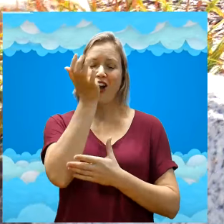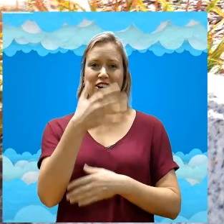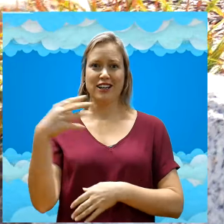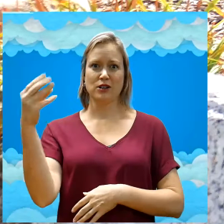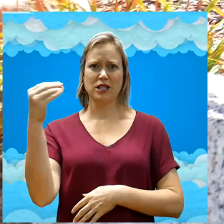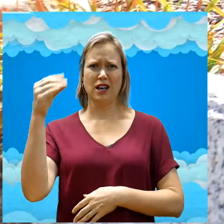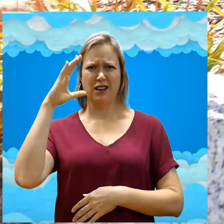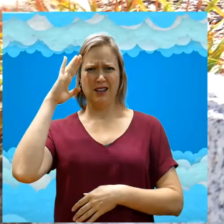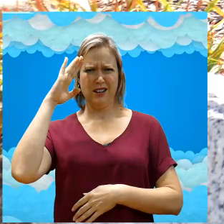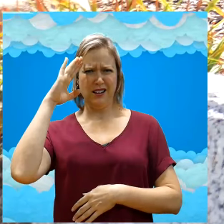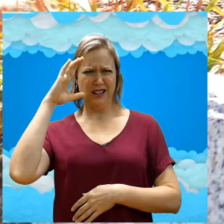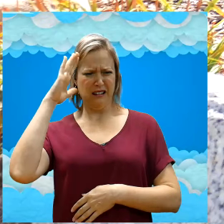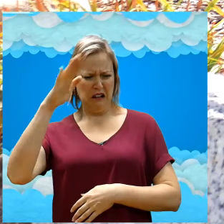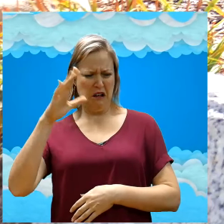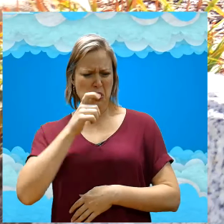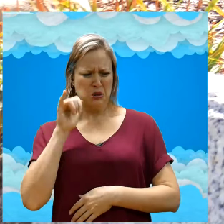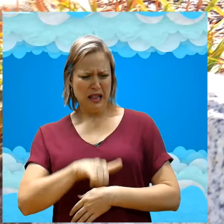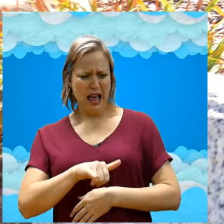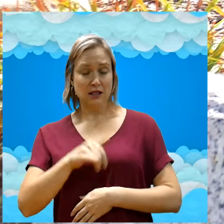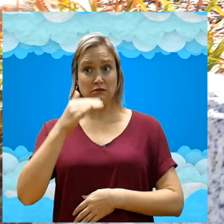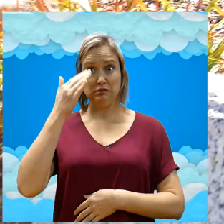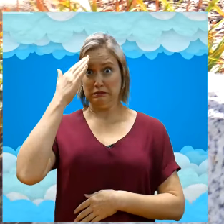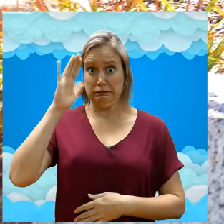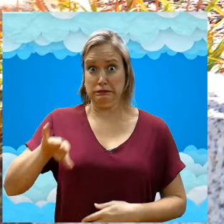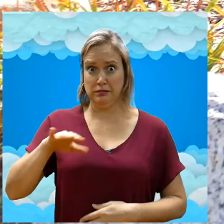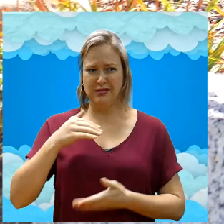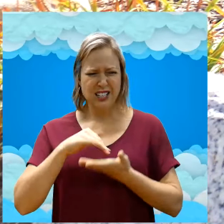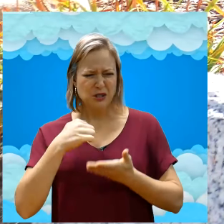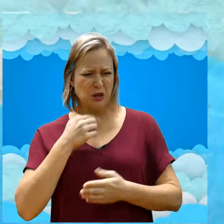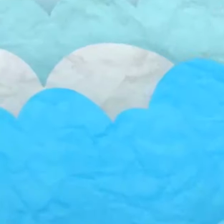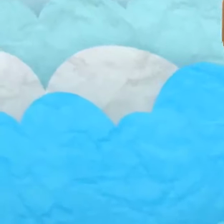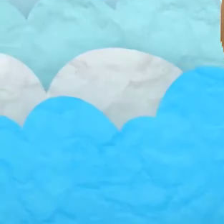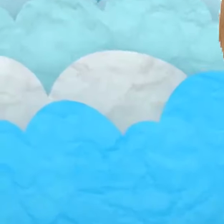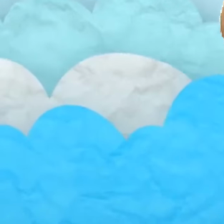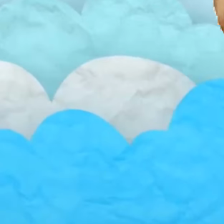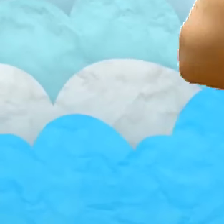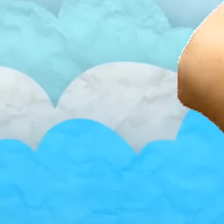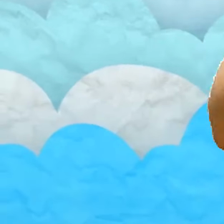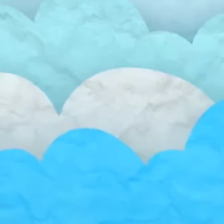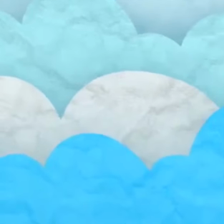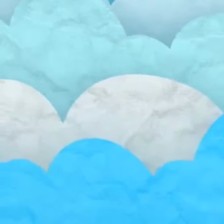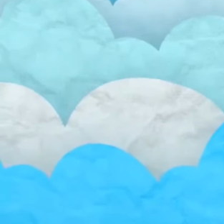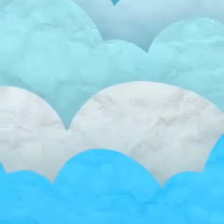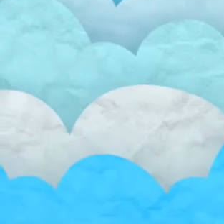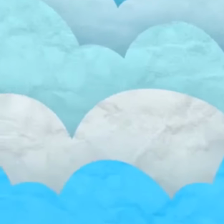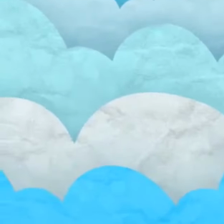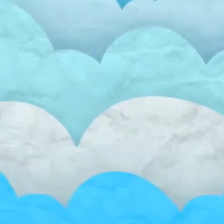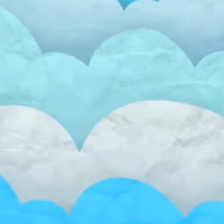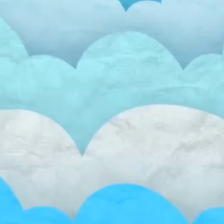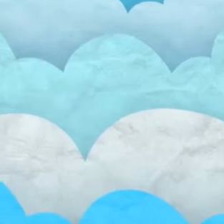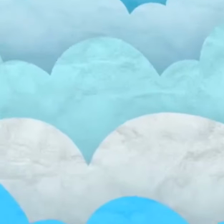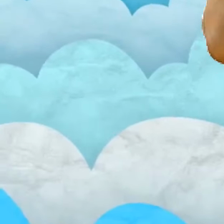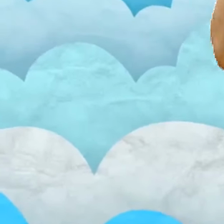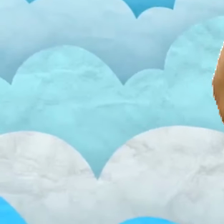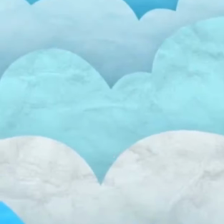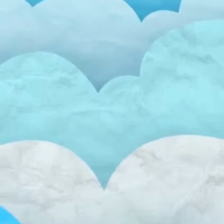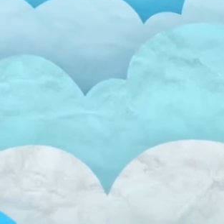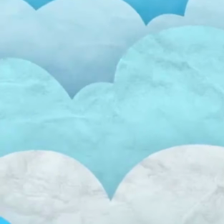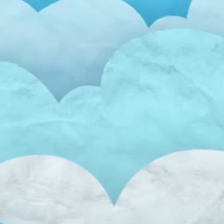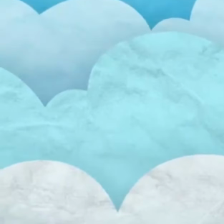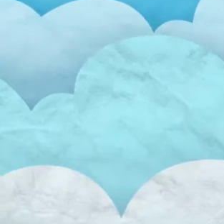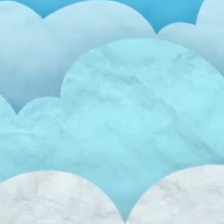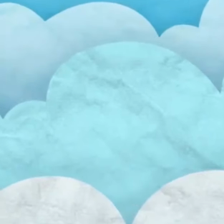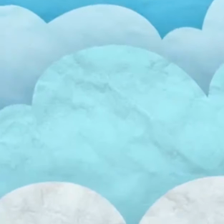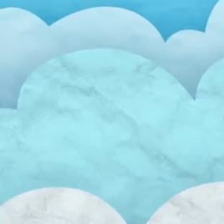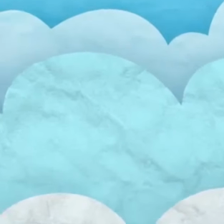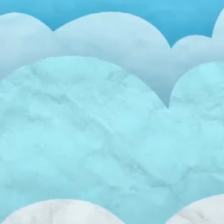Hey, who's that down there? I don't know. Excuse me, what's your name? Hi there. My name is Miss Emily, and you've maybe seen me around the